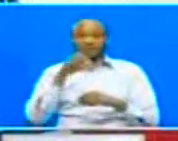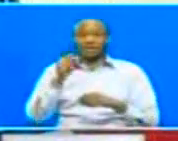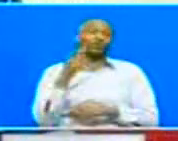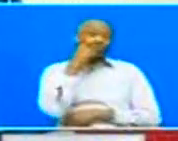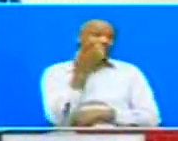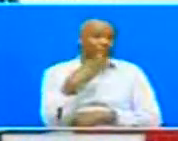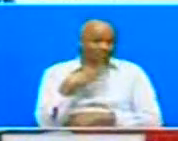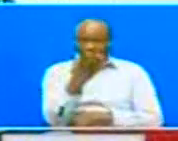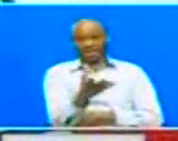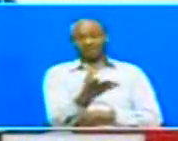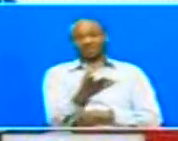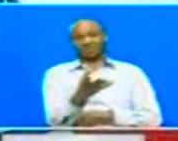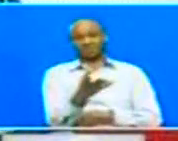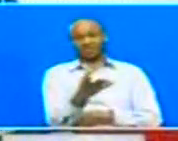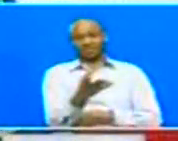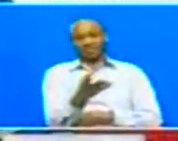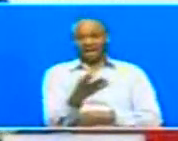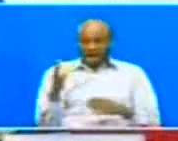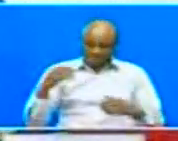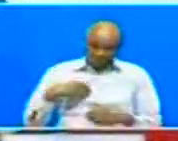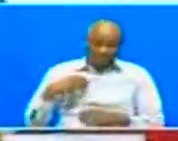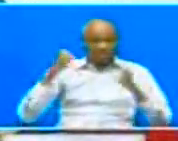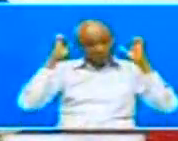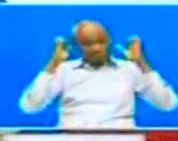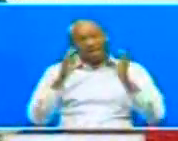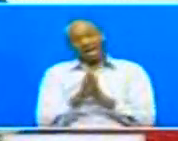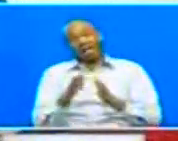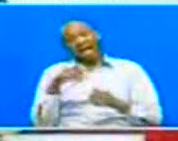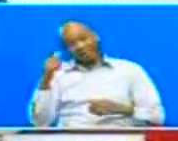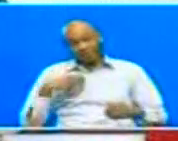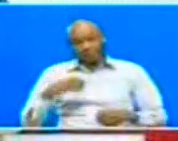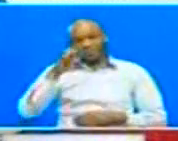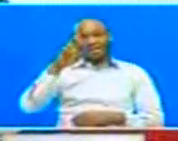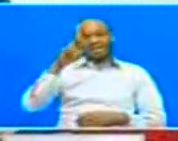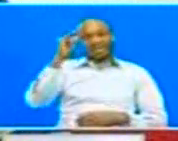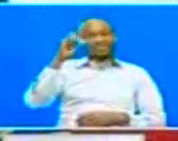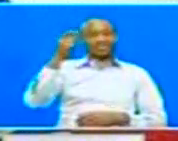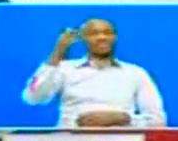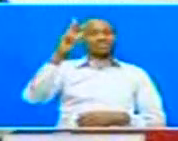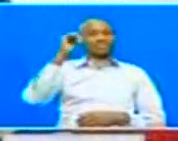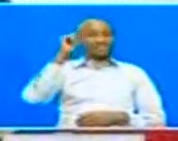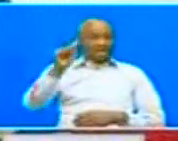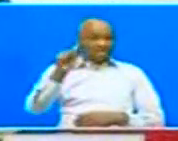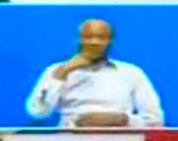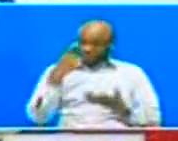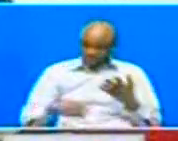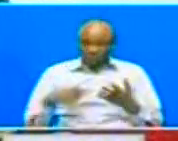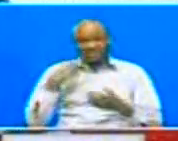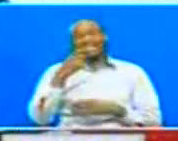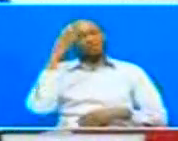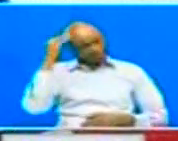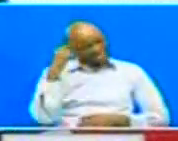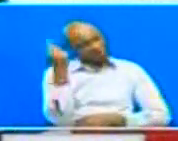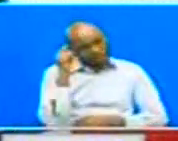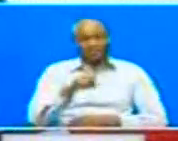Southern Sudanese, Rwandans, Eritreans, Ethiopians? We must settle that decision. Because otherwise, we are saying only